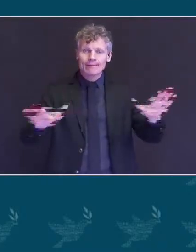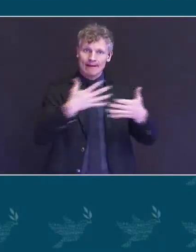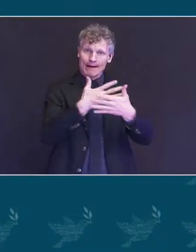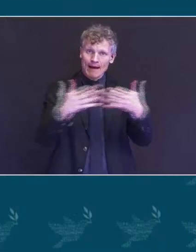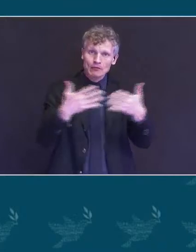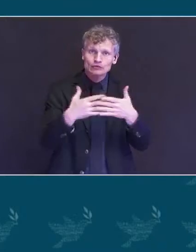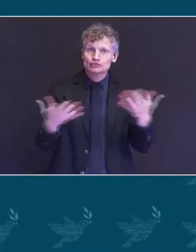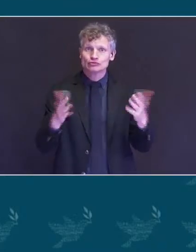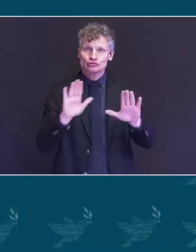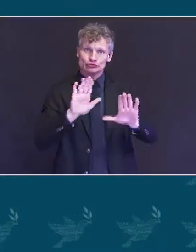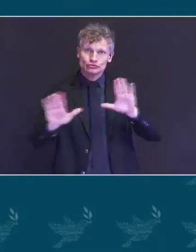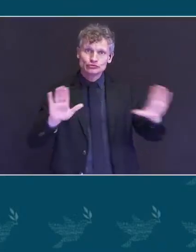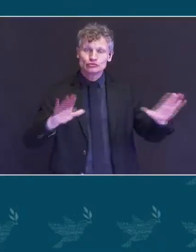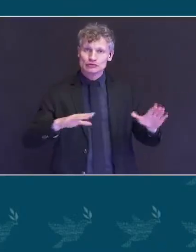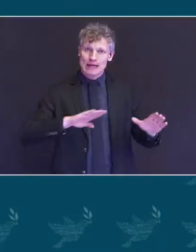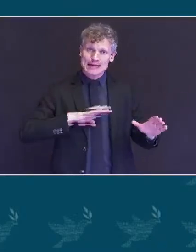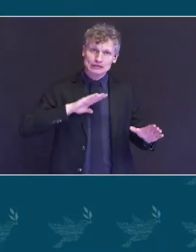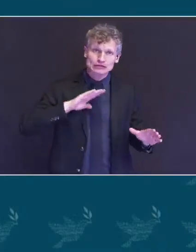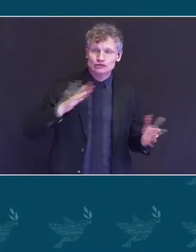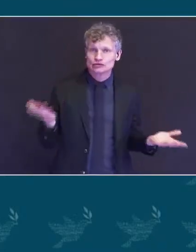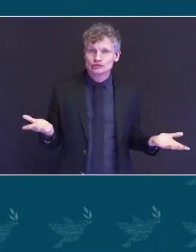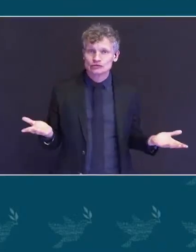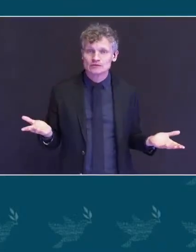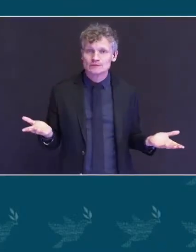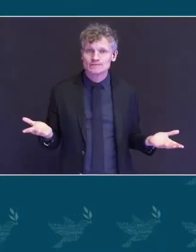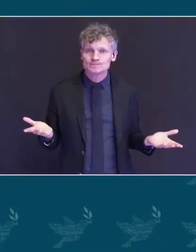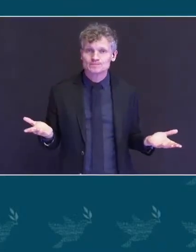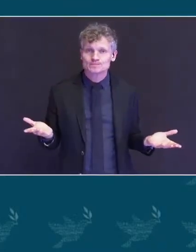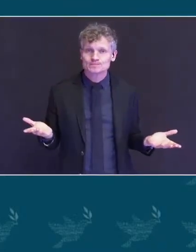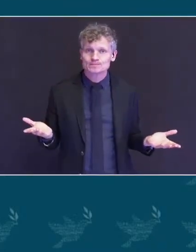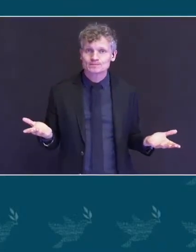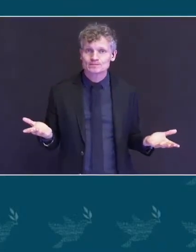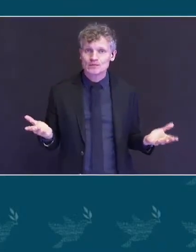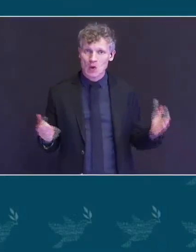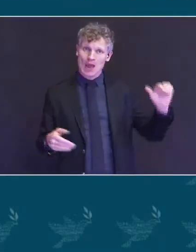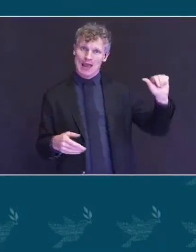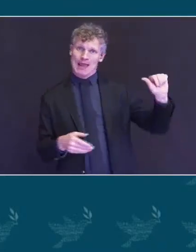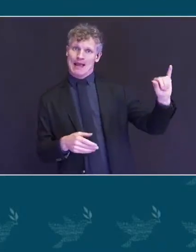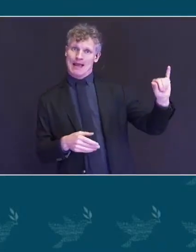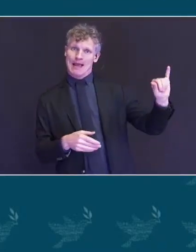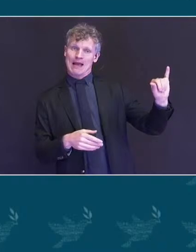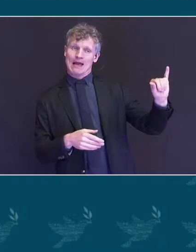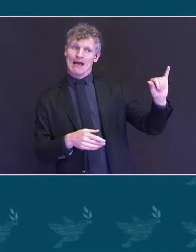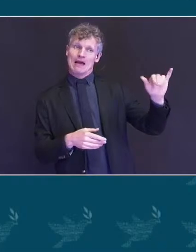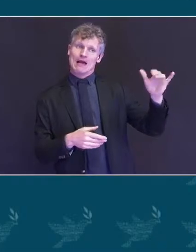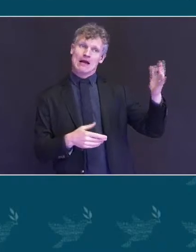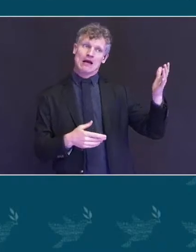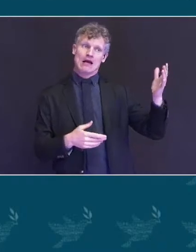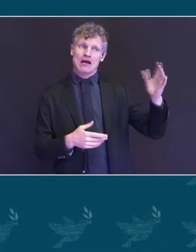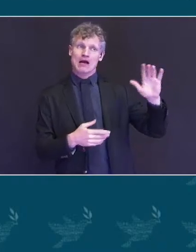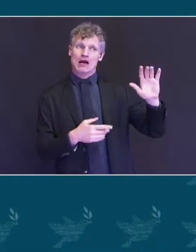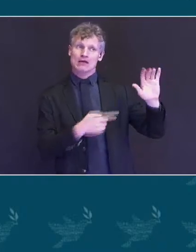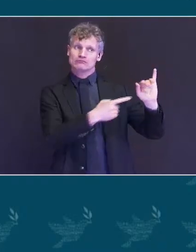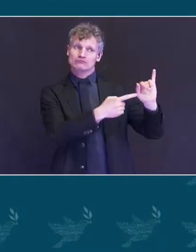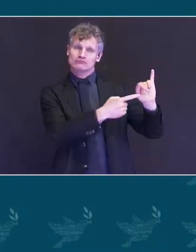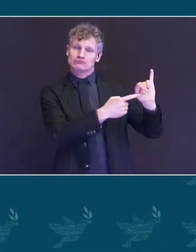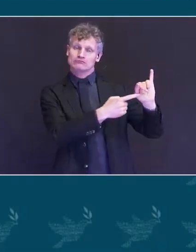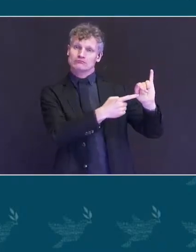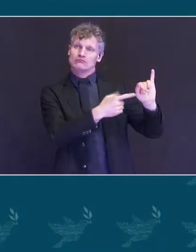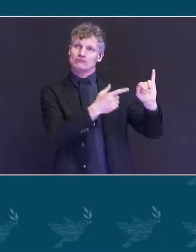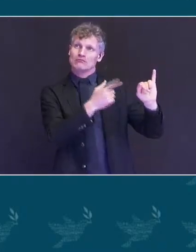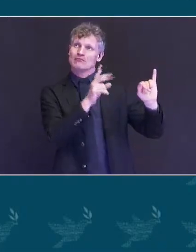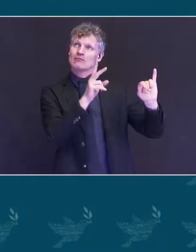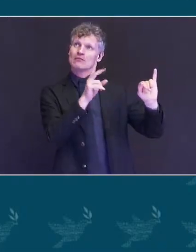age, for example, and that allows us to have AI which is sufficiently